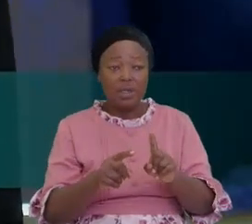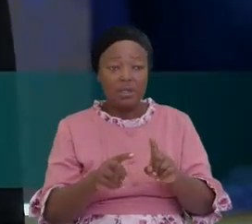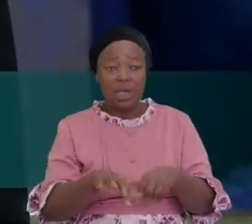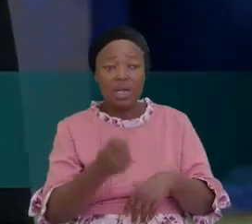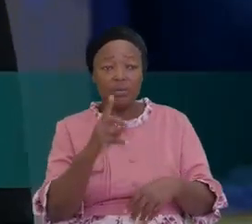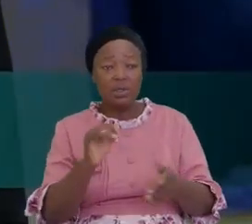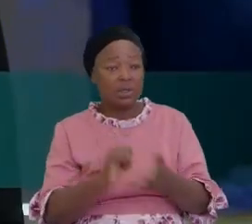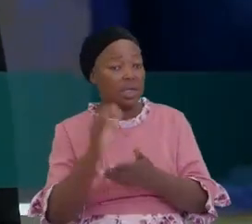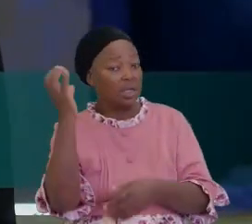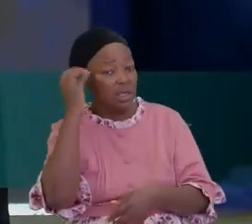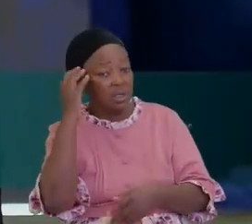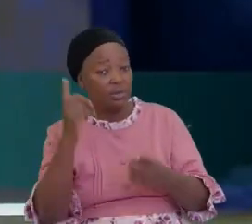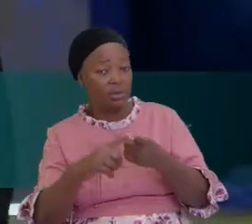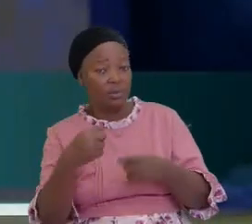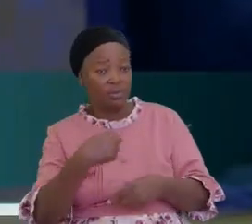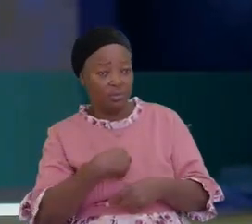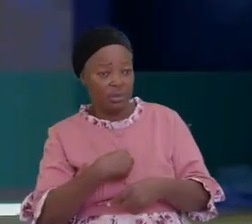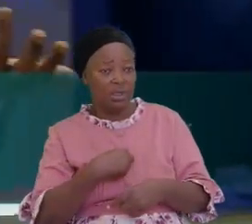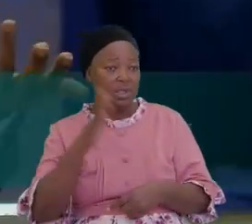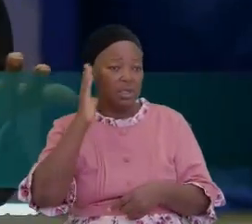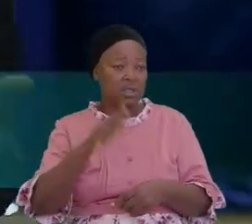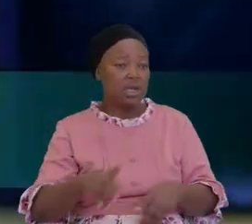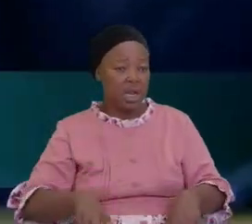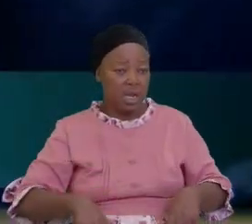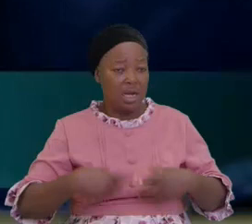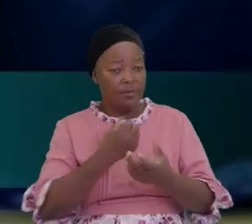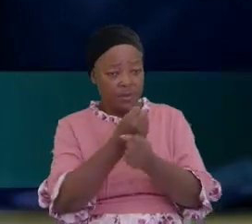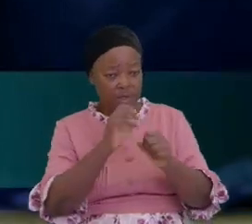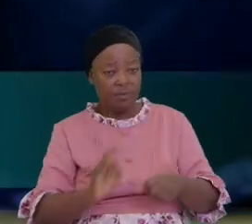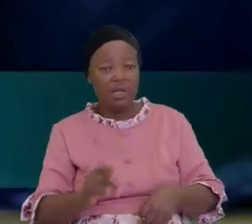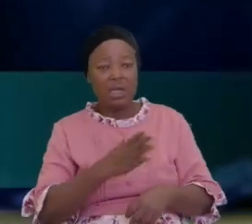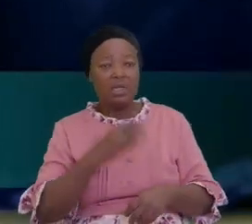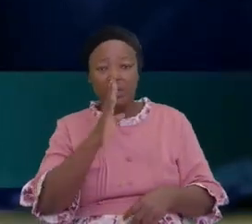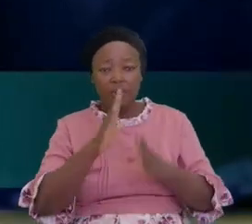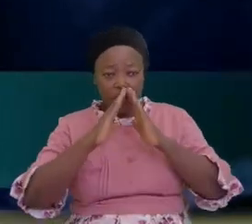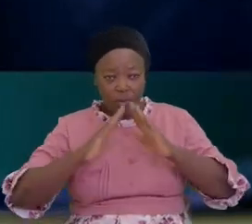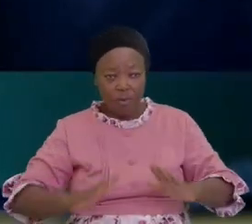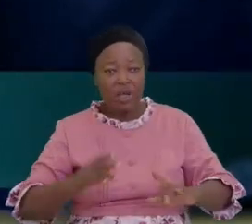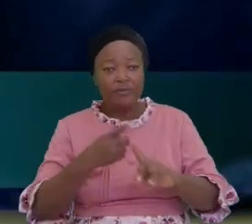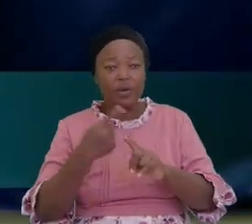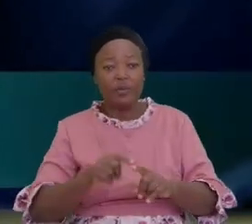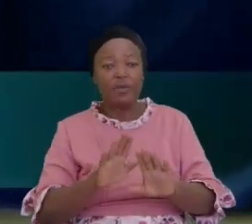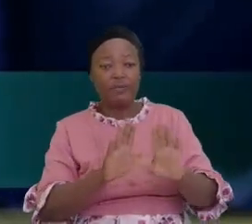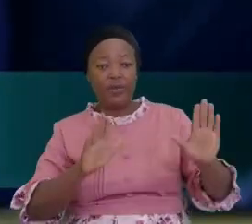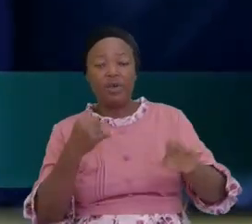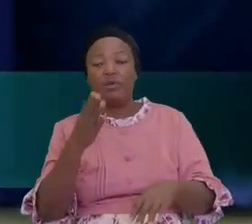me shall dwell safely, and shall be quiet from the fear of evil.